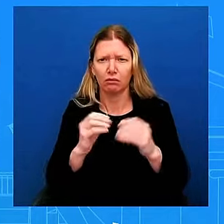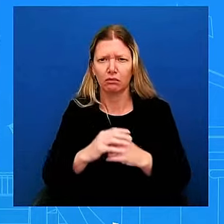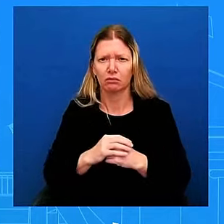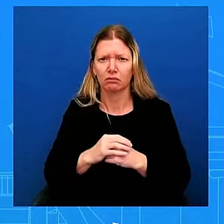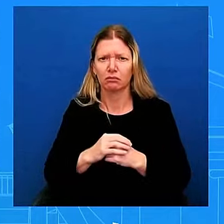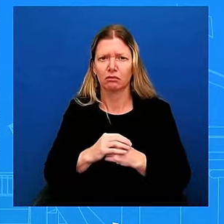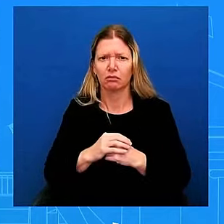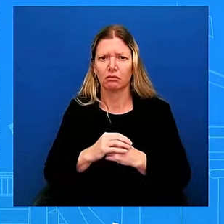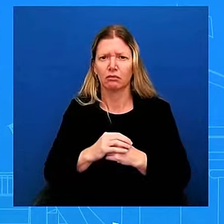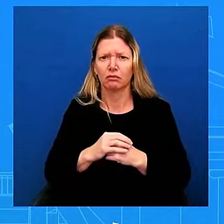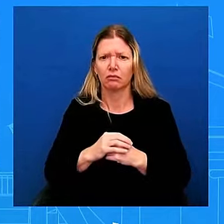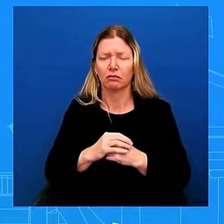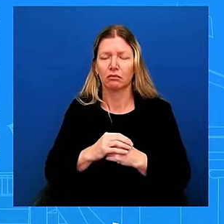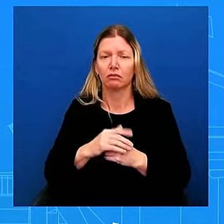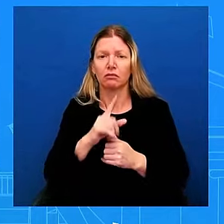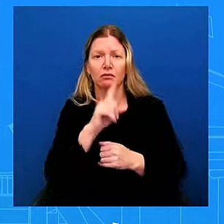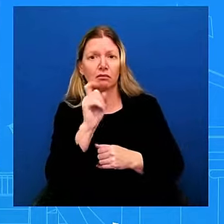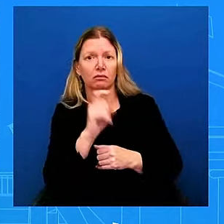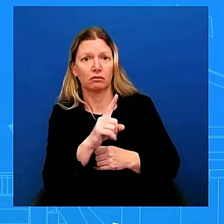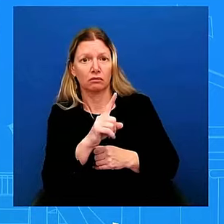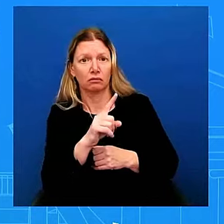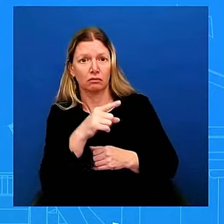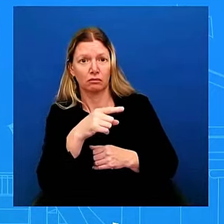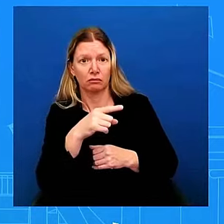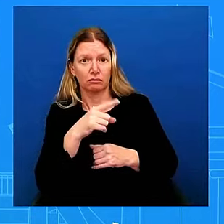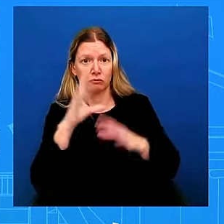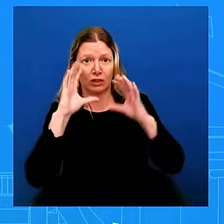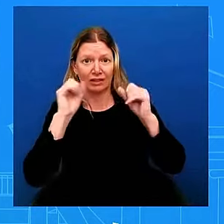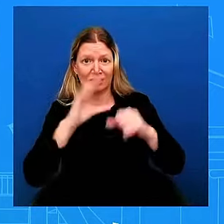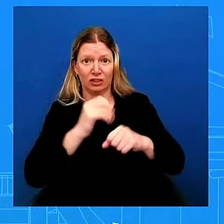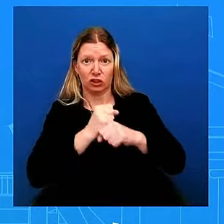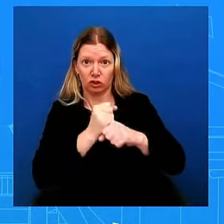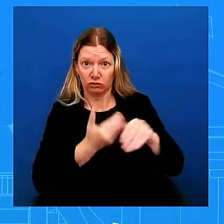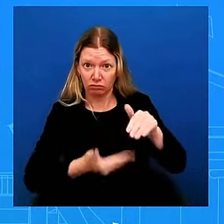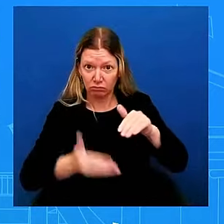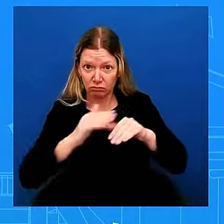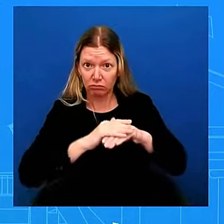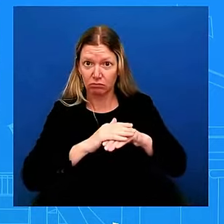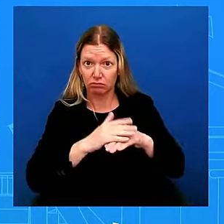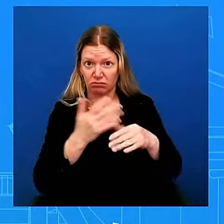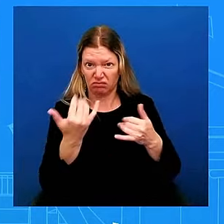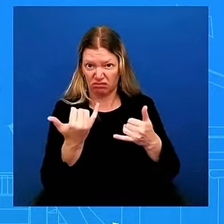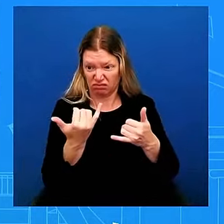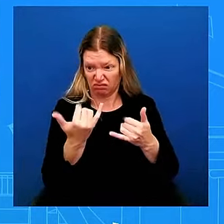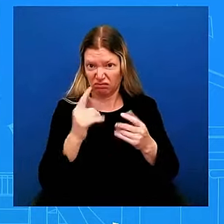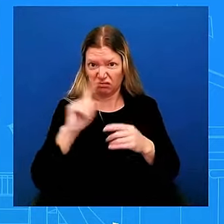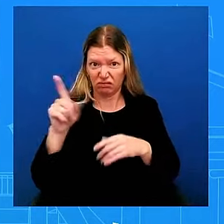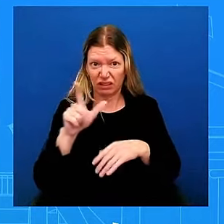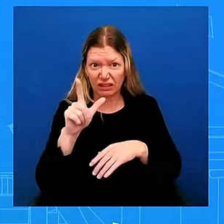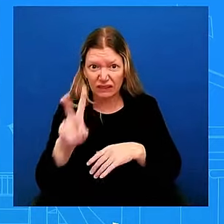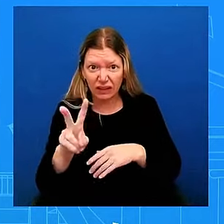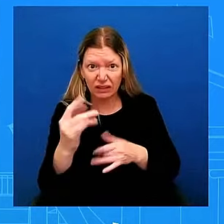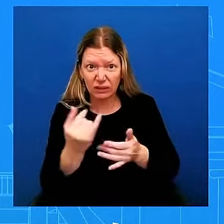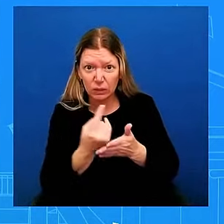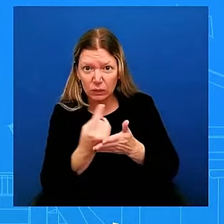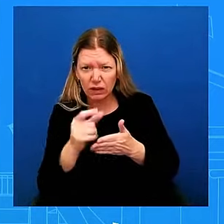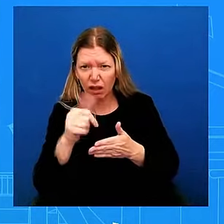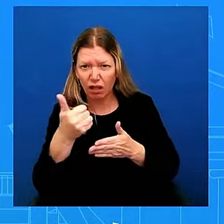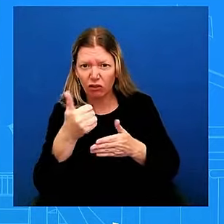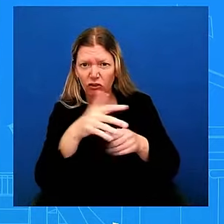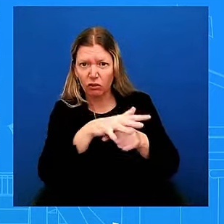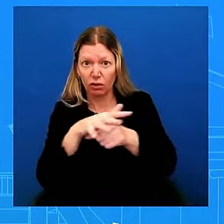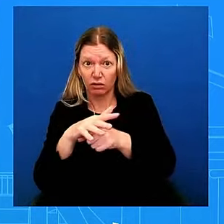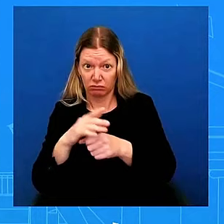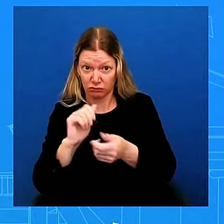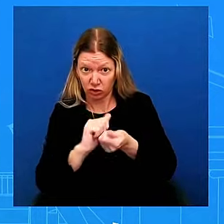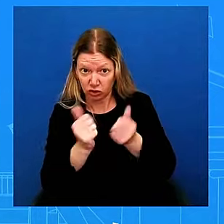security for his trip to Las Vegas this week and other locations? I mean, how has that changed, if it's changed at all? And I have a second